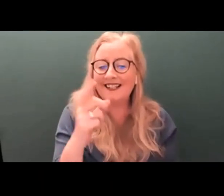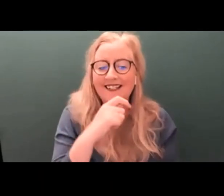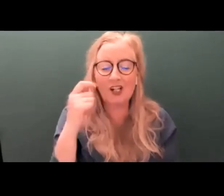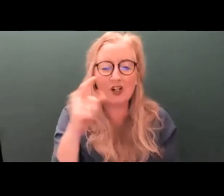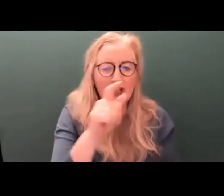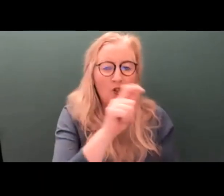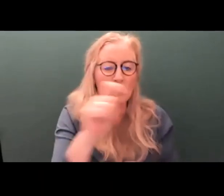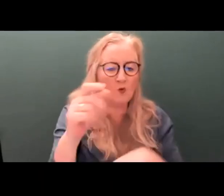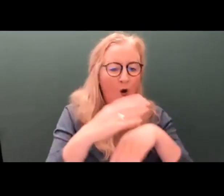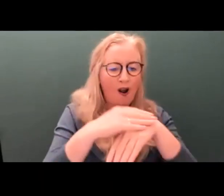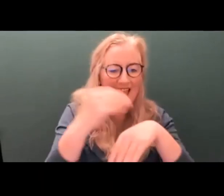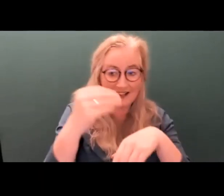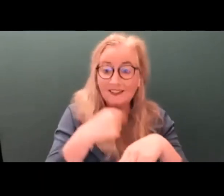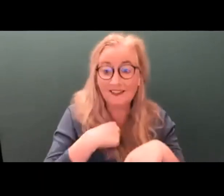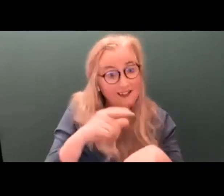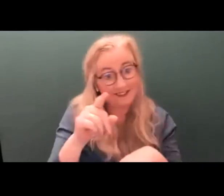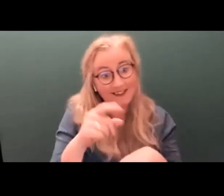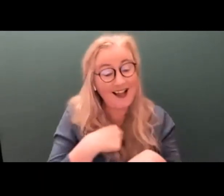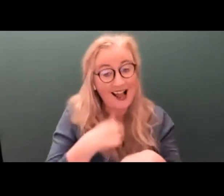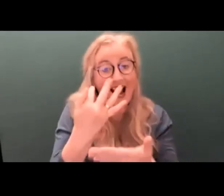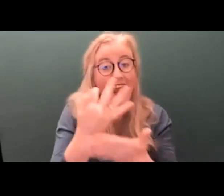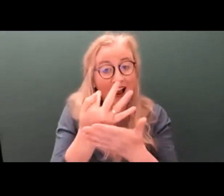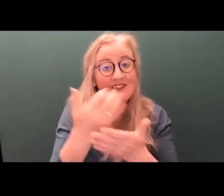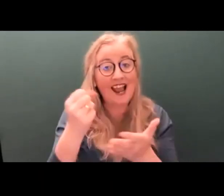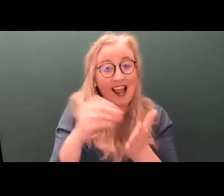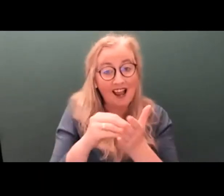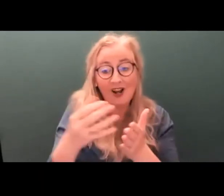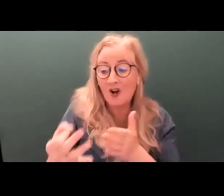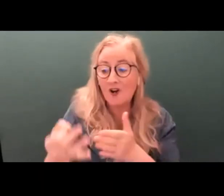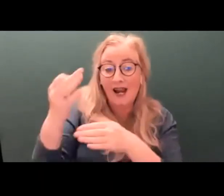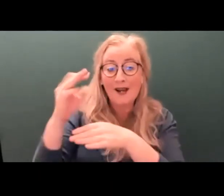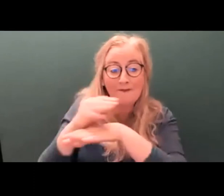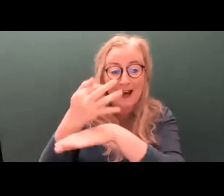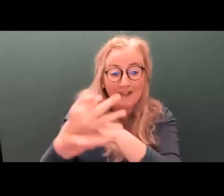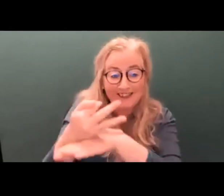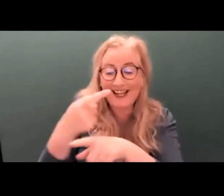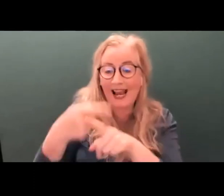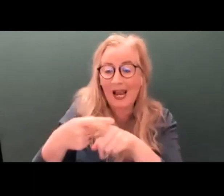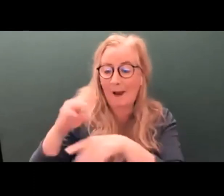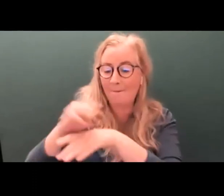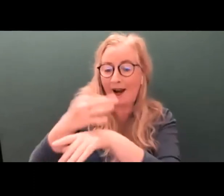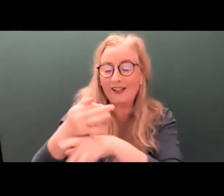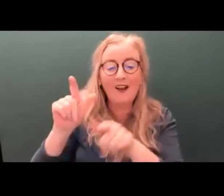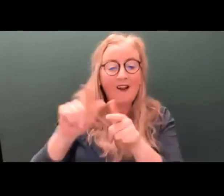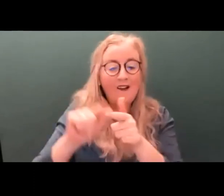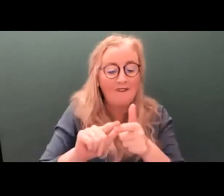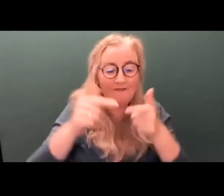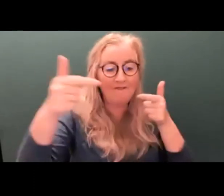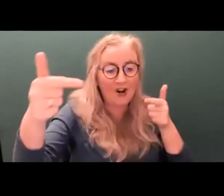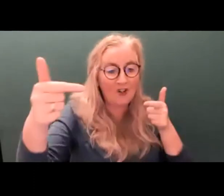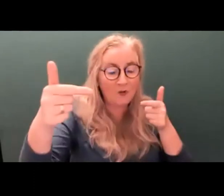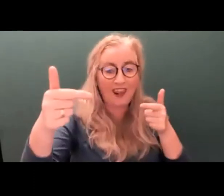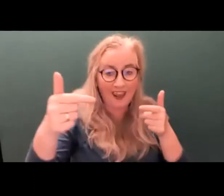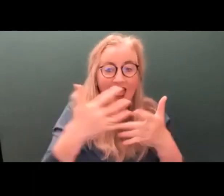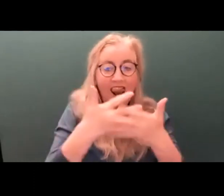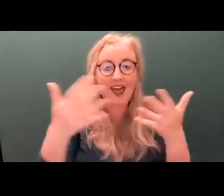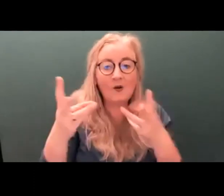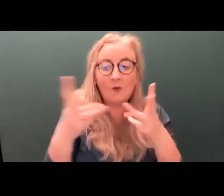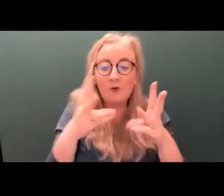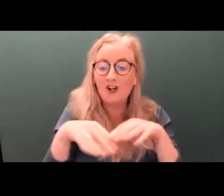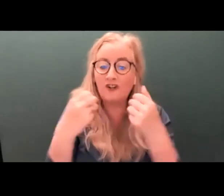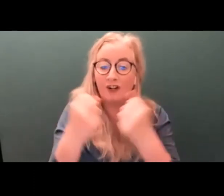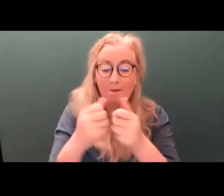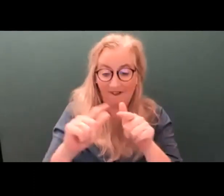I often have grannies listening in and parents listening in on our virtual. We've done a lot of workshops virtually